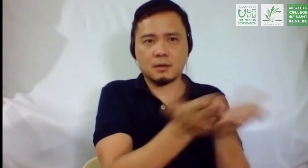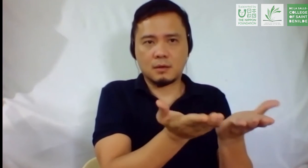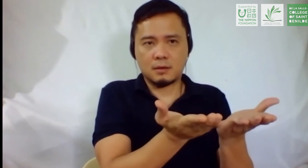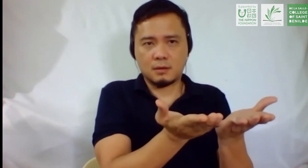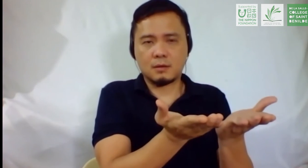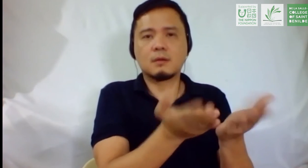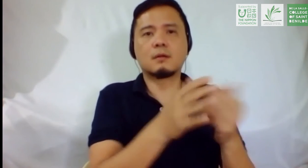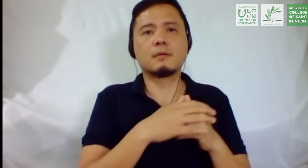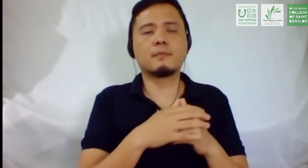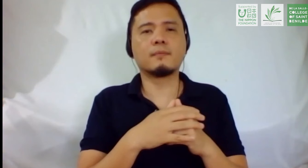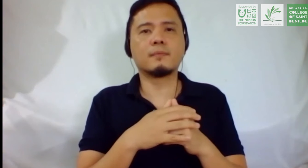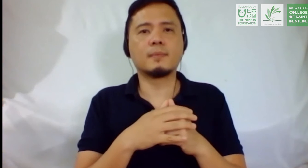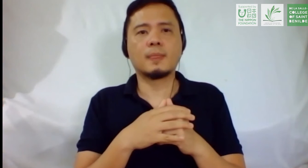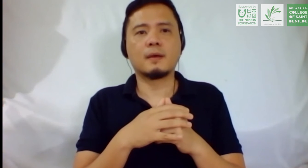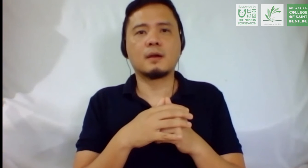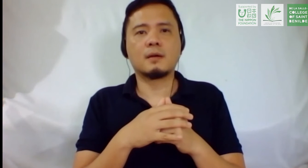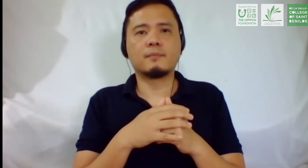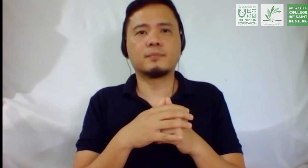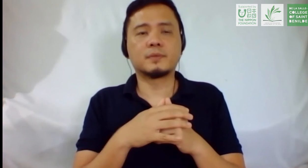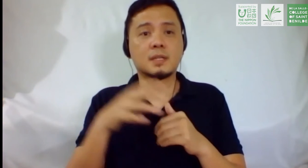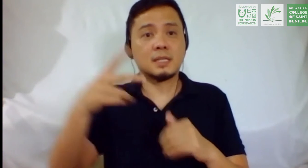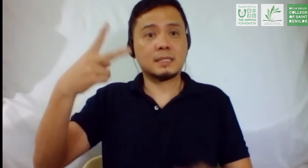Okay. And then when you have like